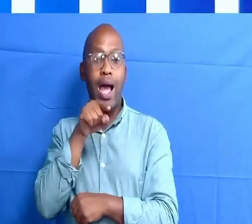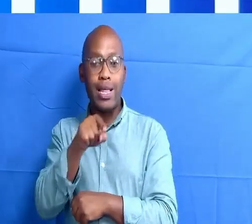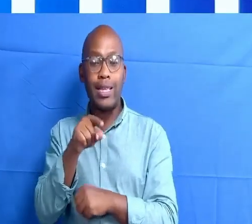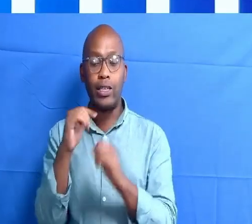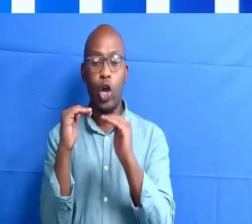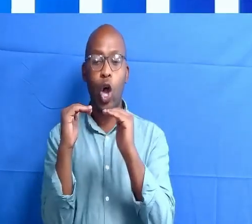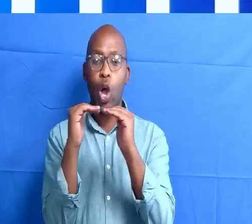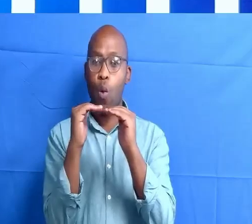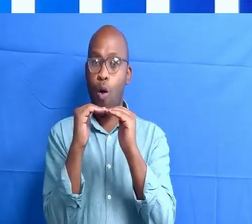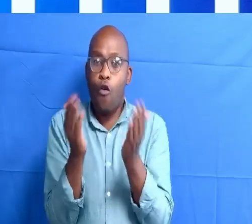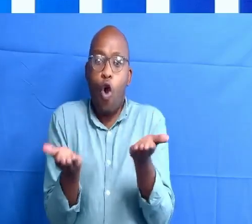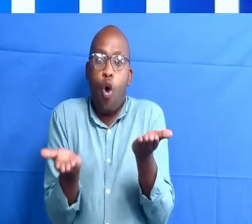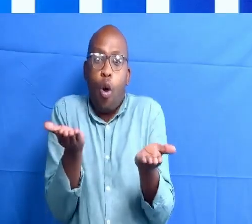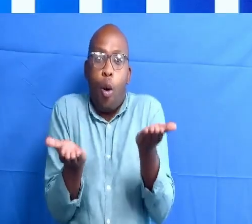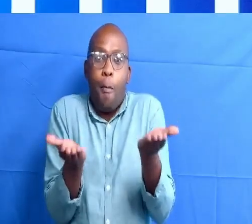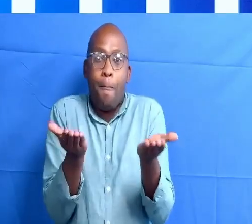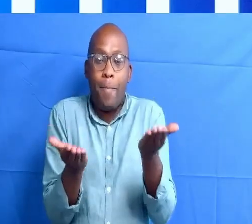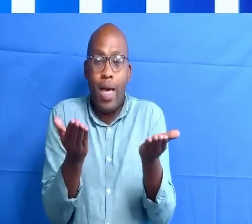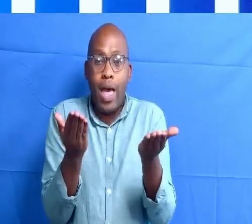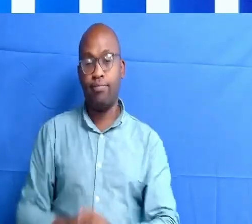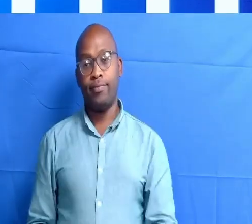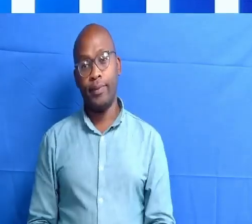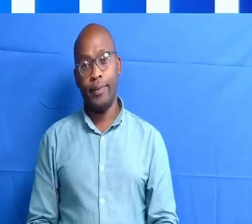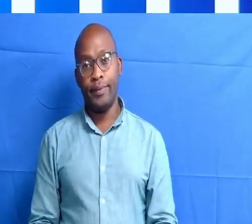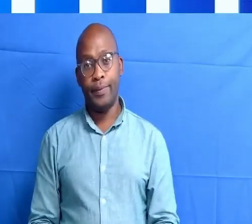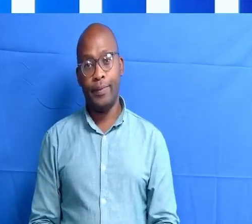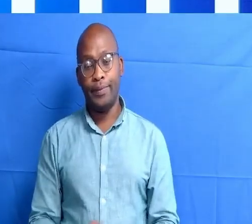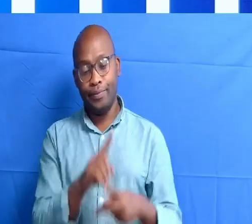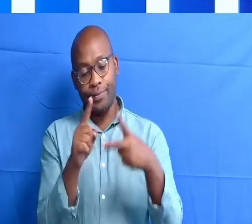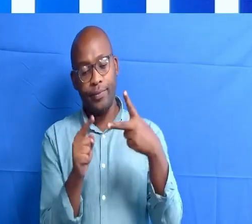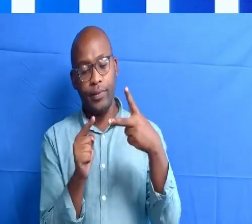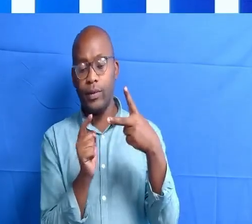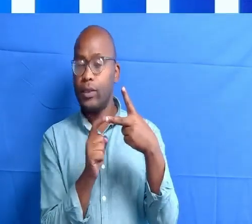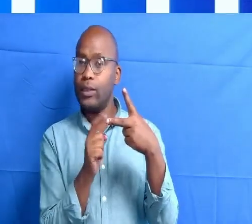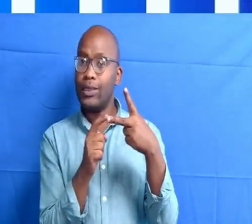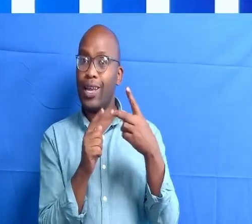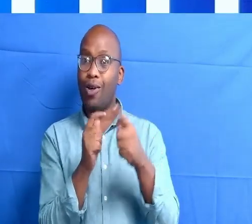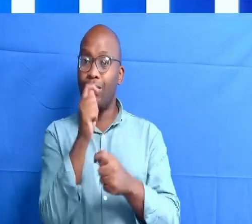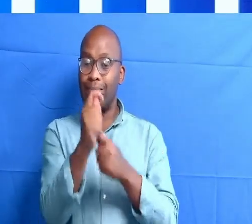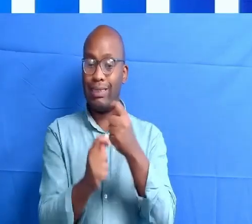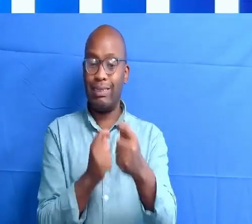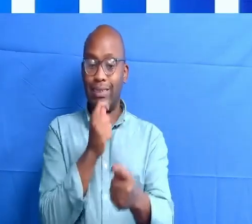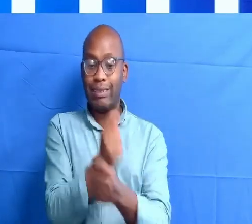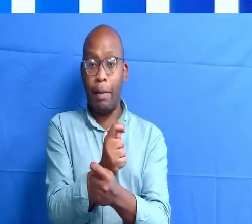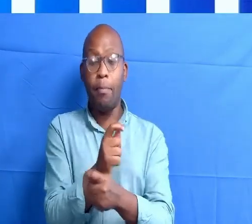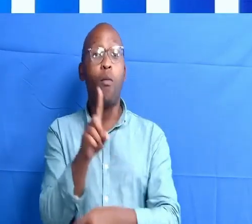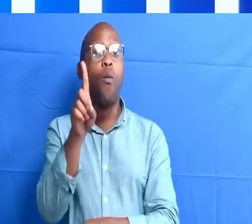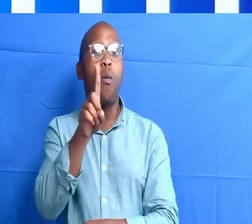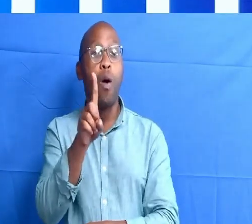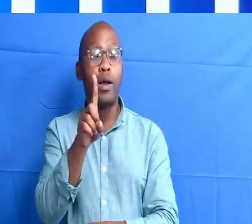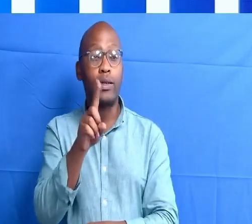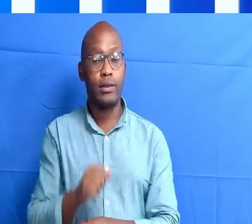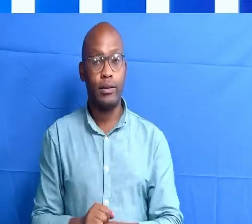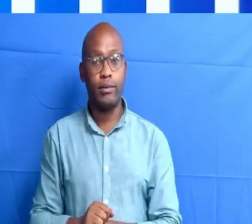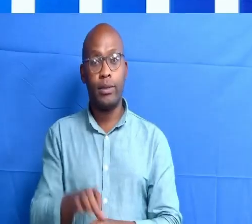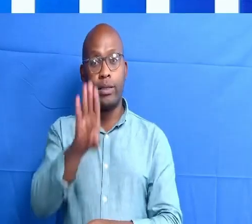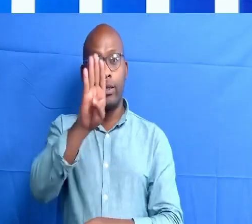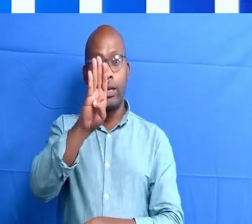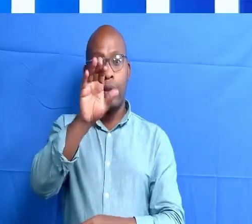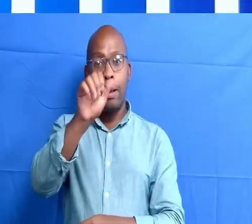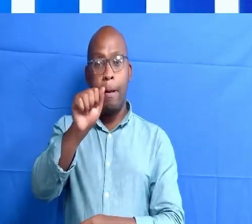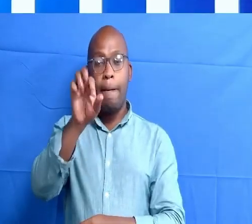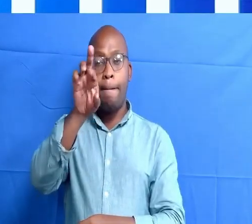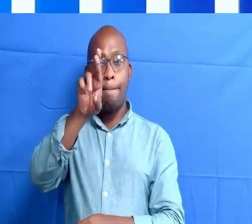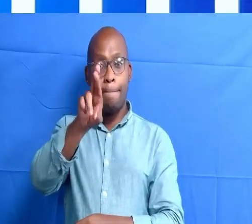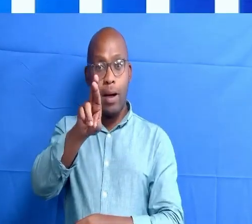to another, to the reality unit. The second one type of a scale is a bar scale, as